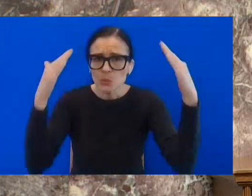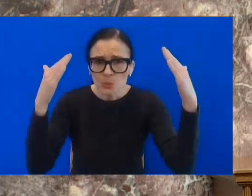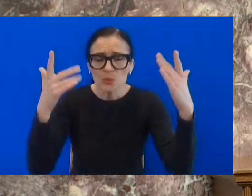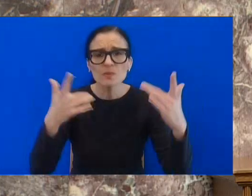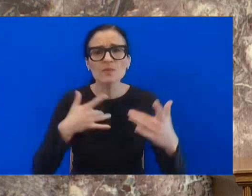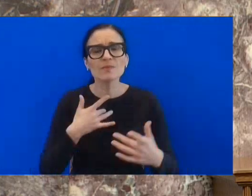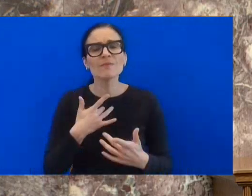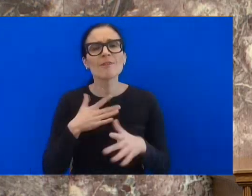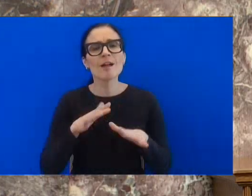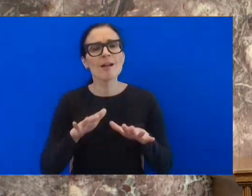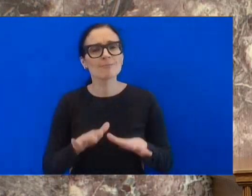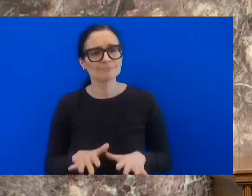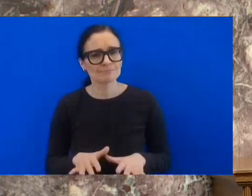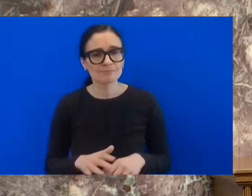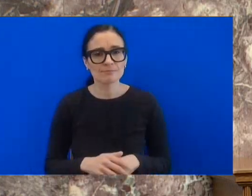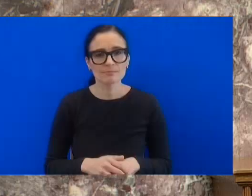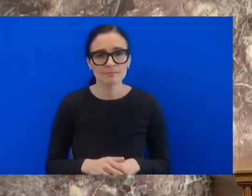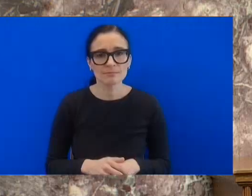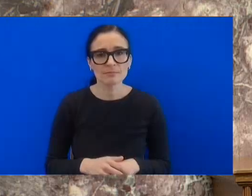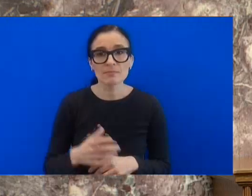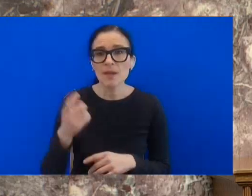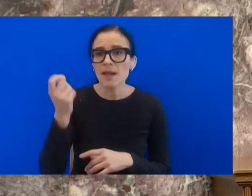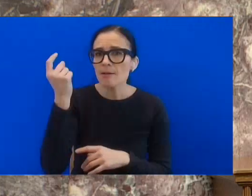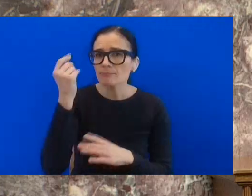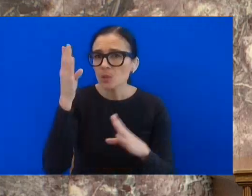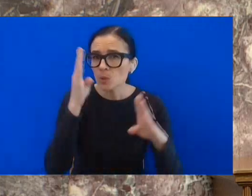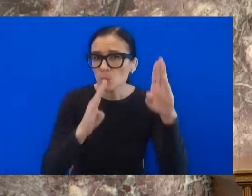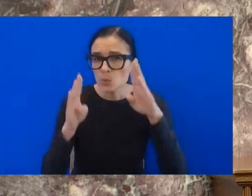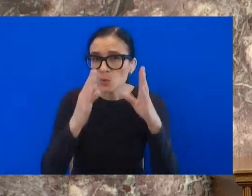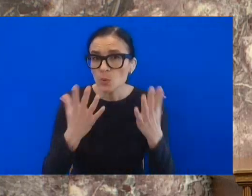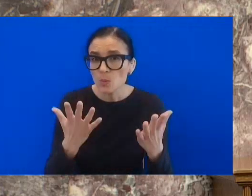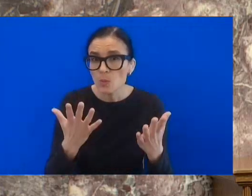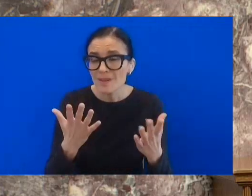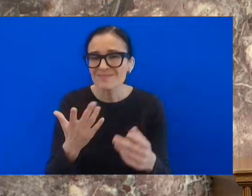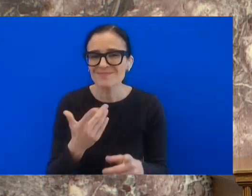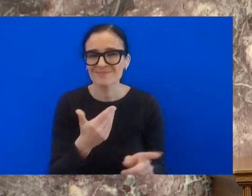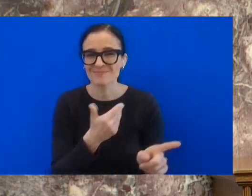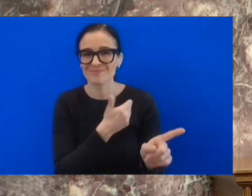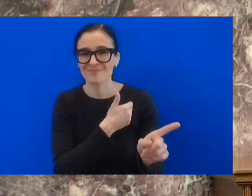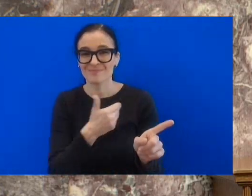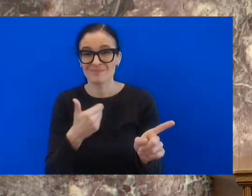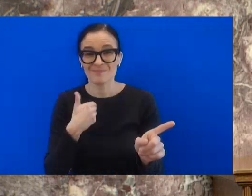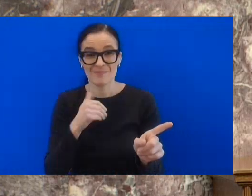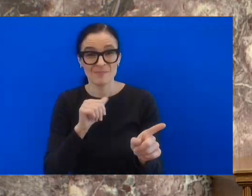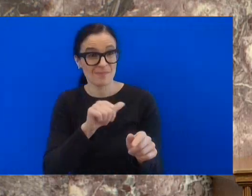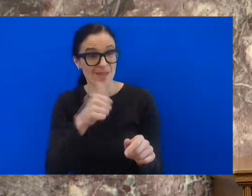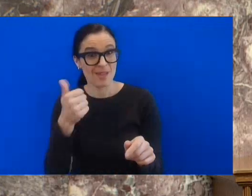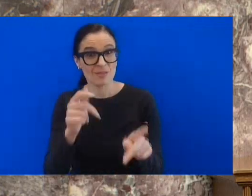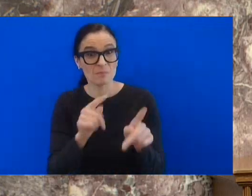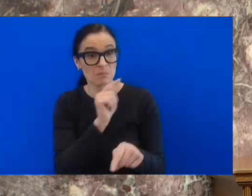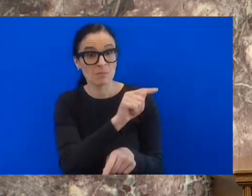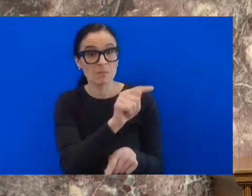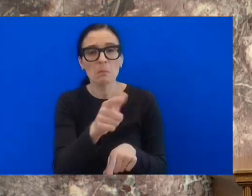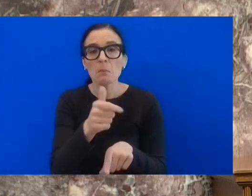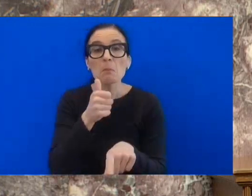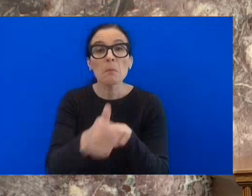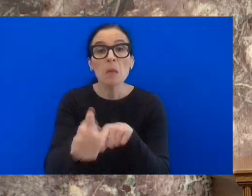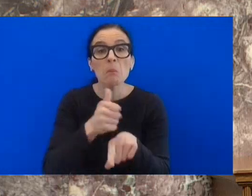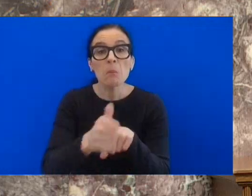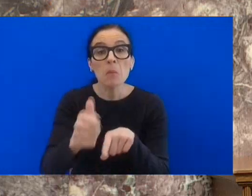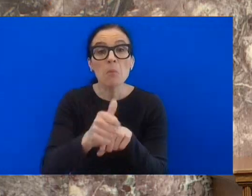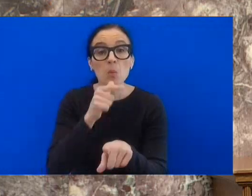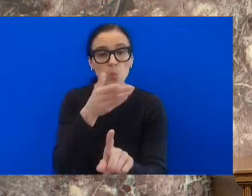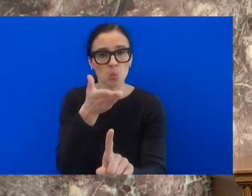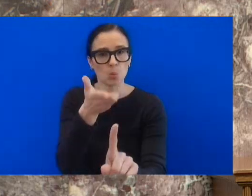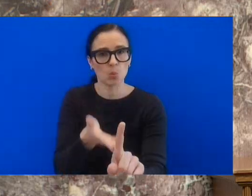way, is too often people see the problem as homeless people themselves, when the problem actually is the lack of housing available